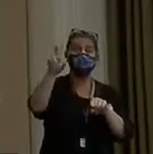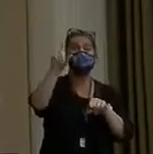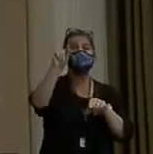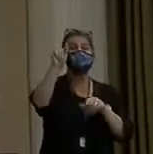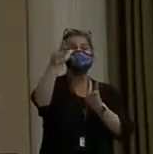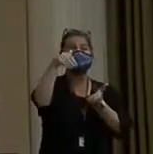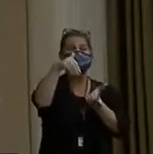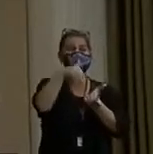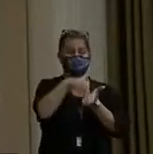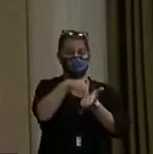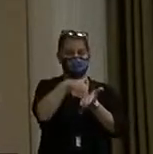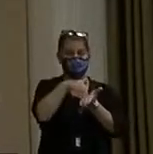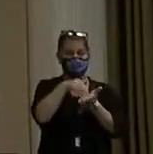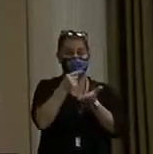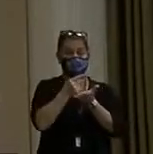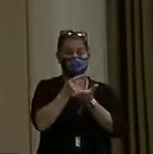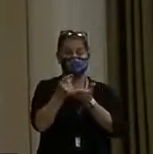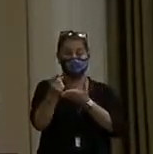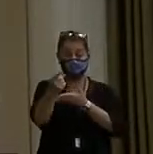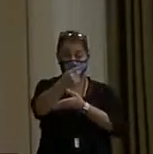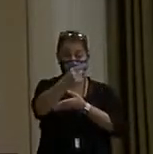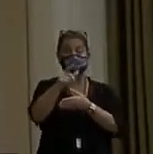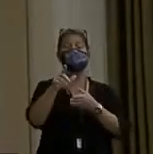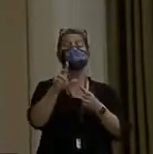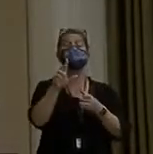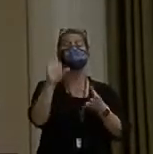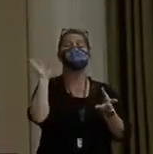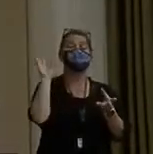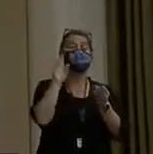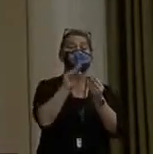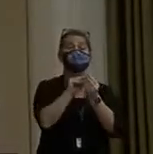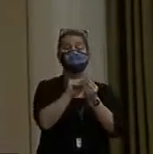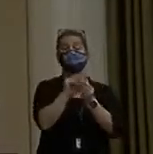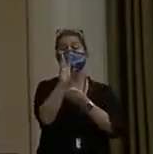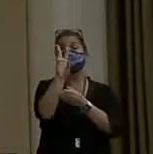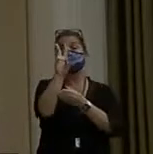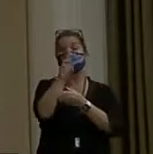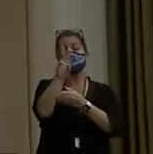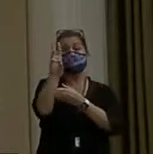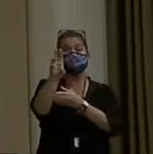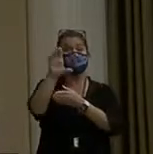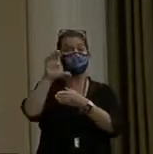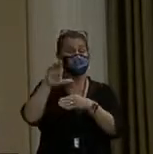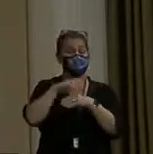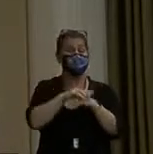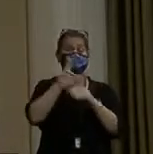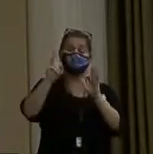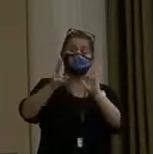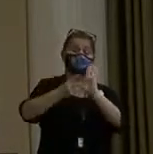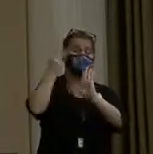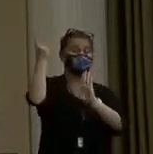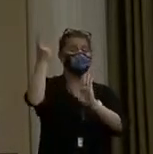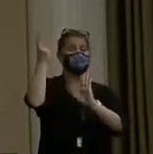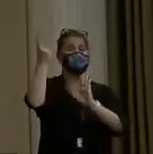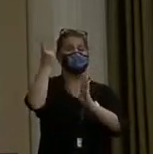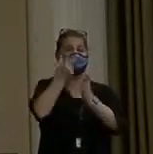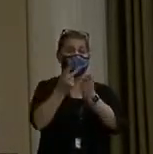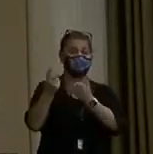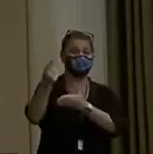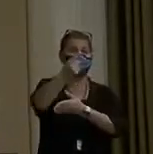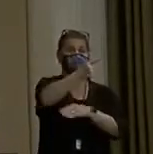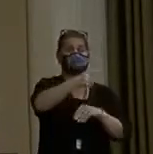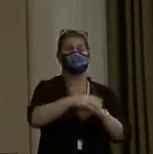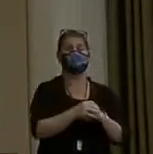20,000 cases. And then a week later, we had a cumulative number of cases of 6,600 and then doubled that in the next